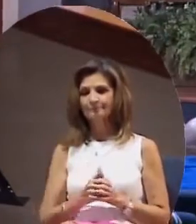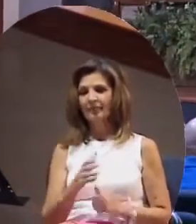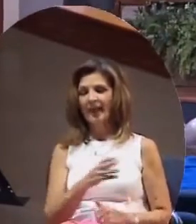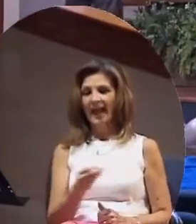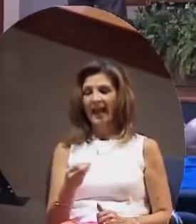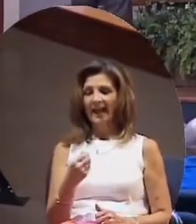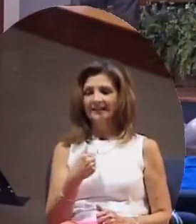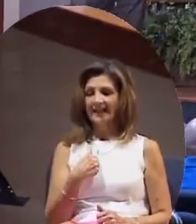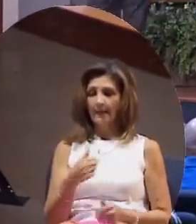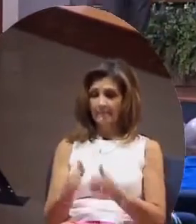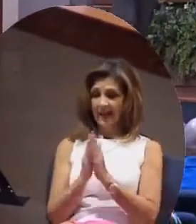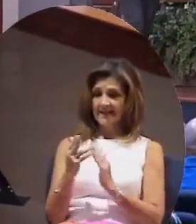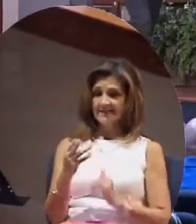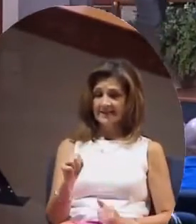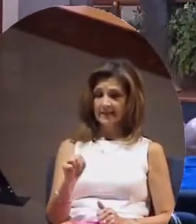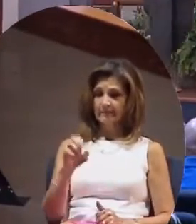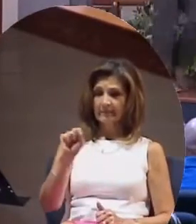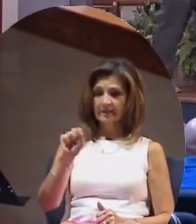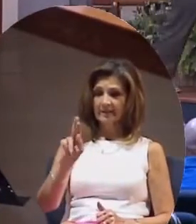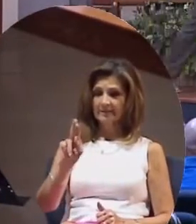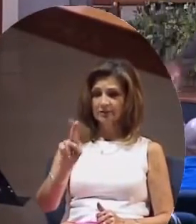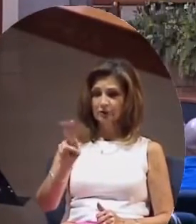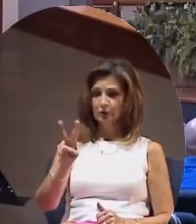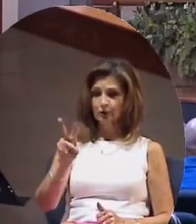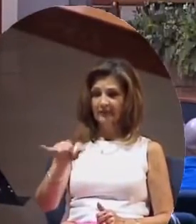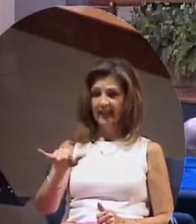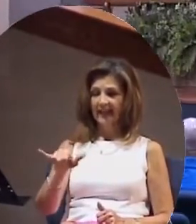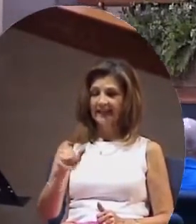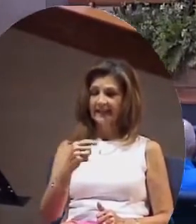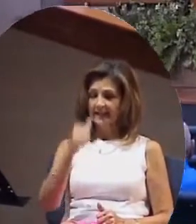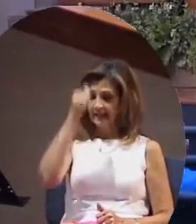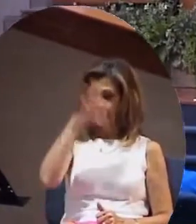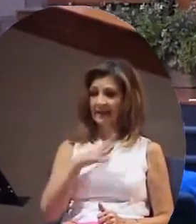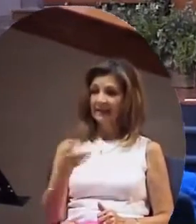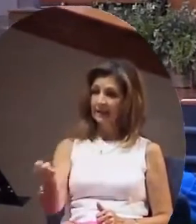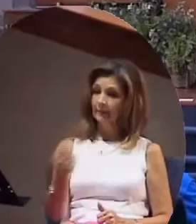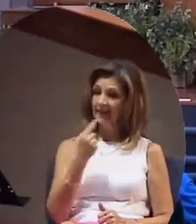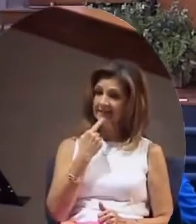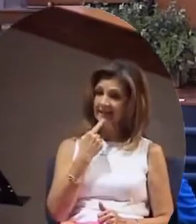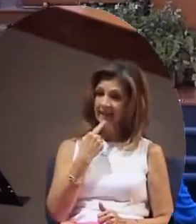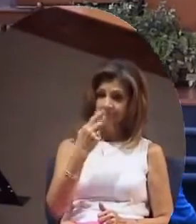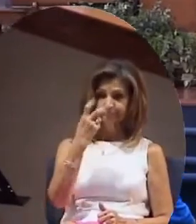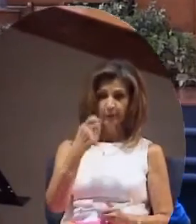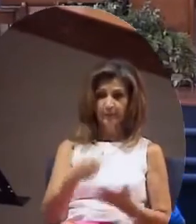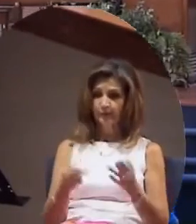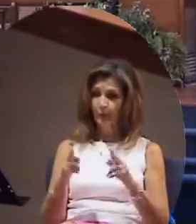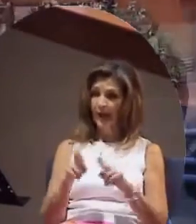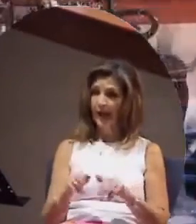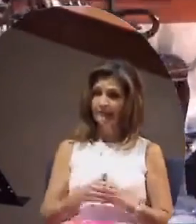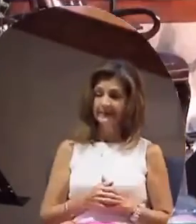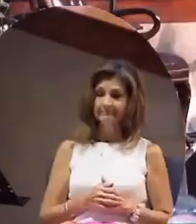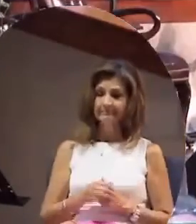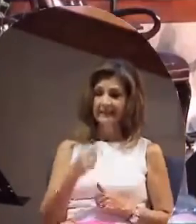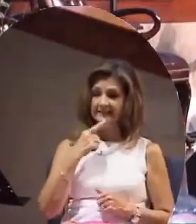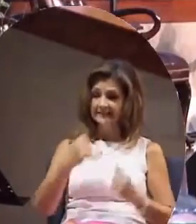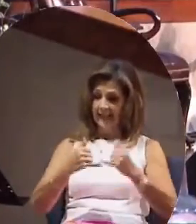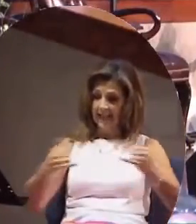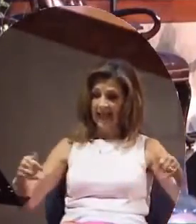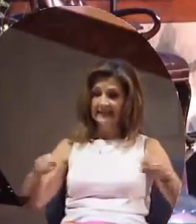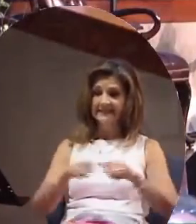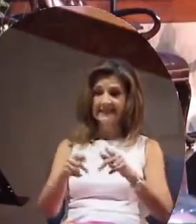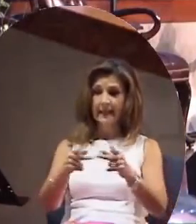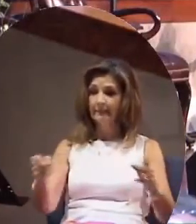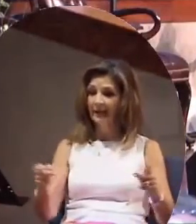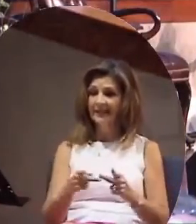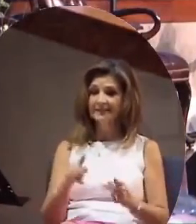And I'm getting them to survey it, and that guy come out and he said, well, you'll never believe what happened. He said, the lines are in the same place they